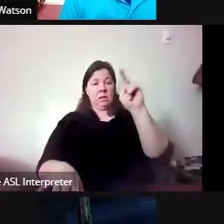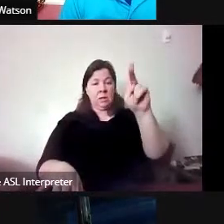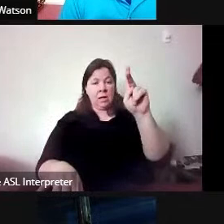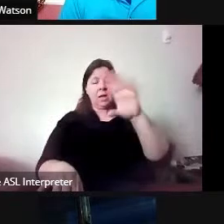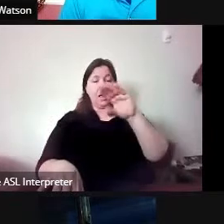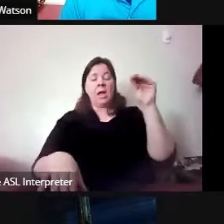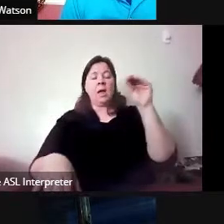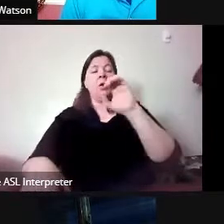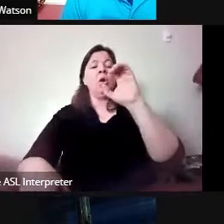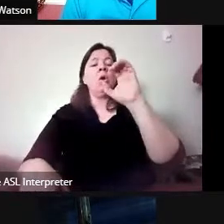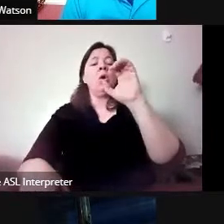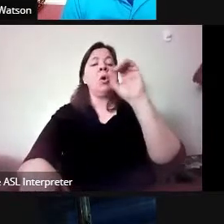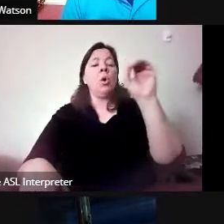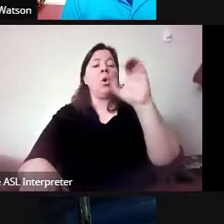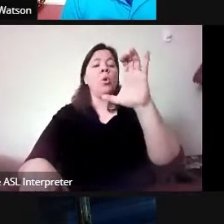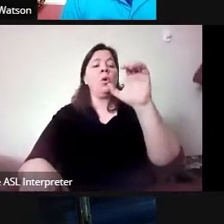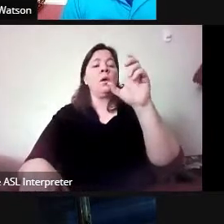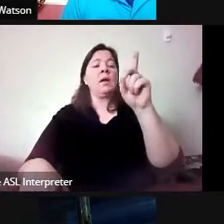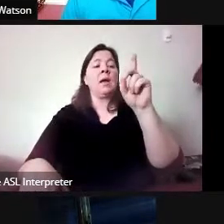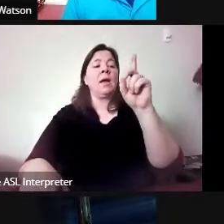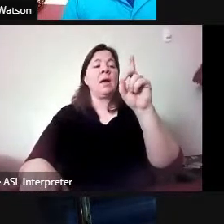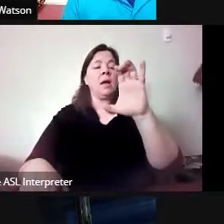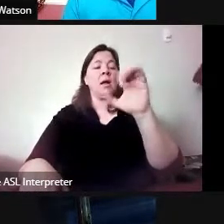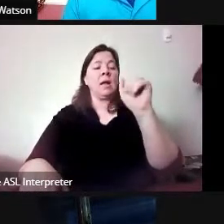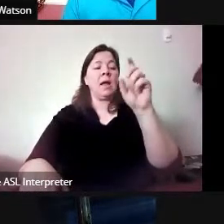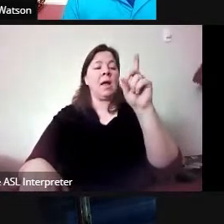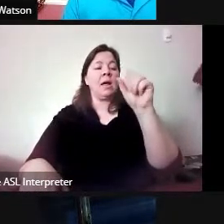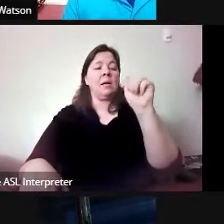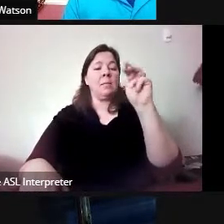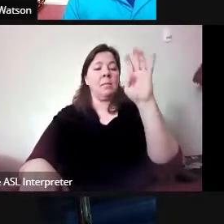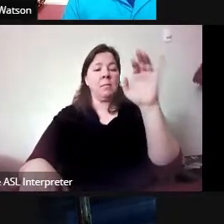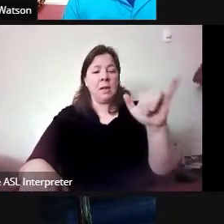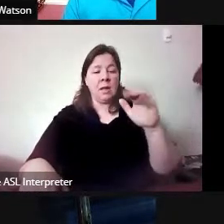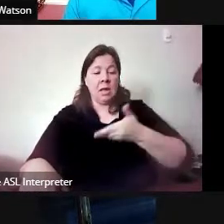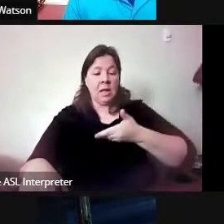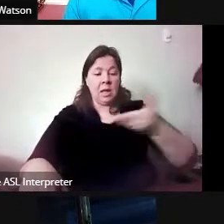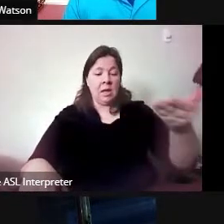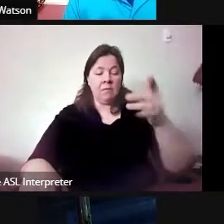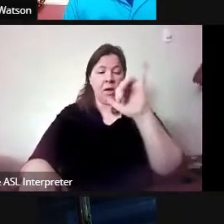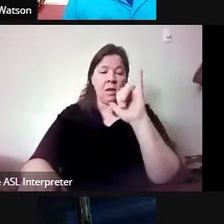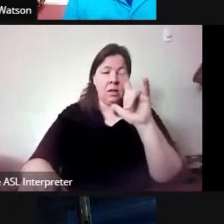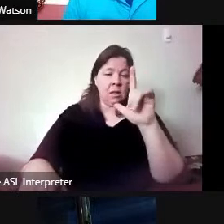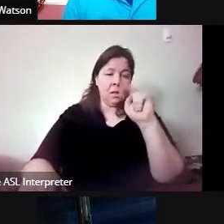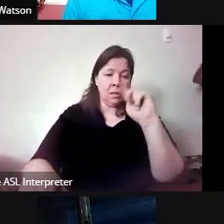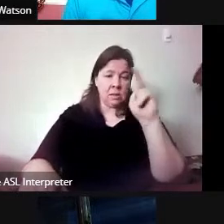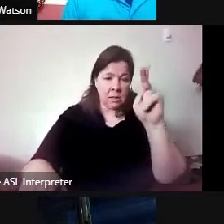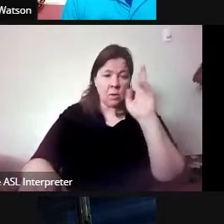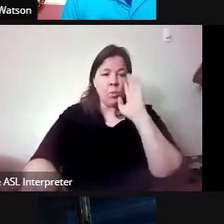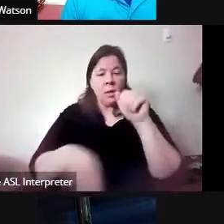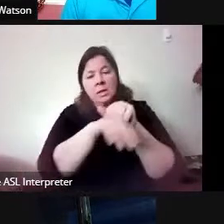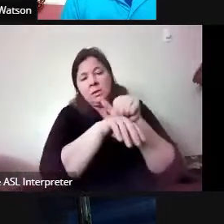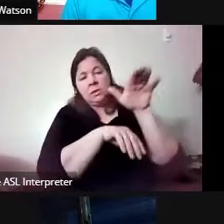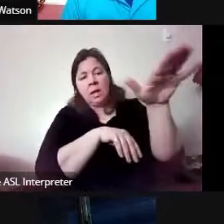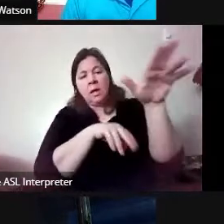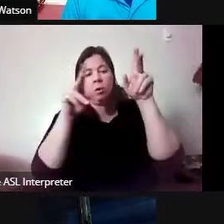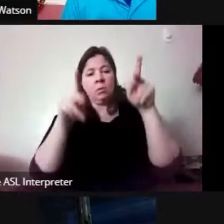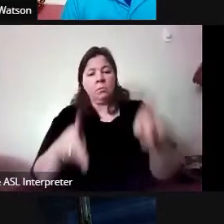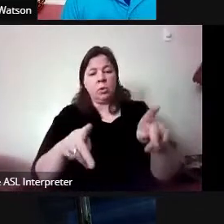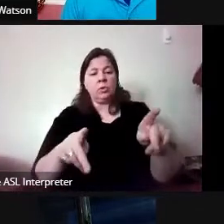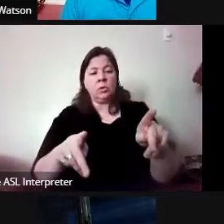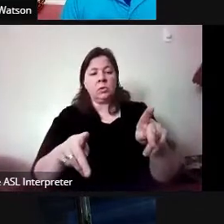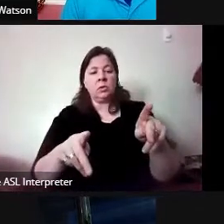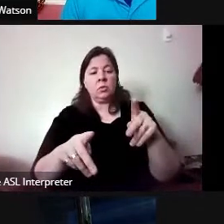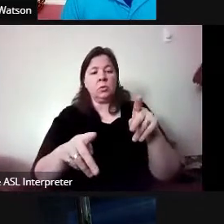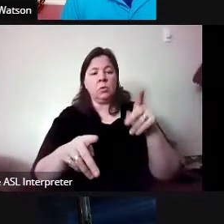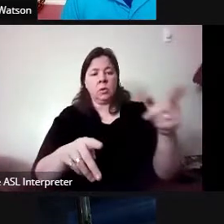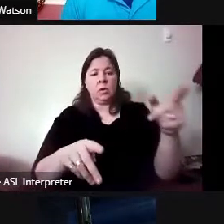invite link. That's just, if you use the Academy invite link, that will send the person that you're saying, oh,